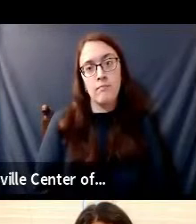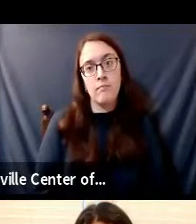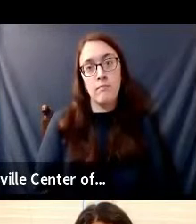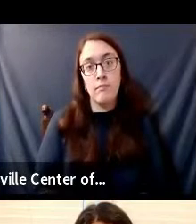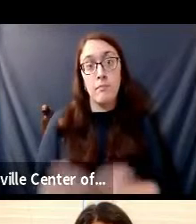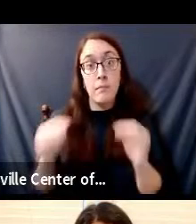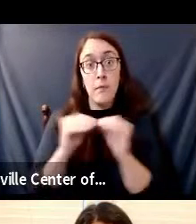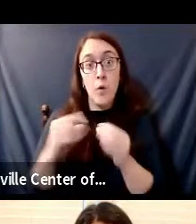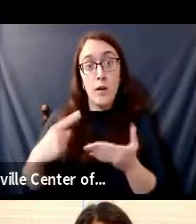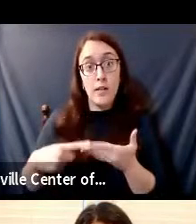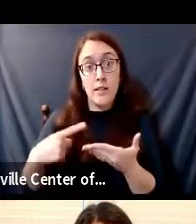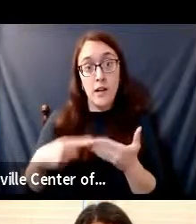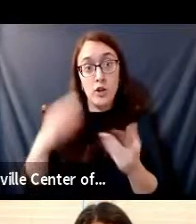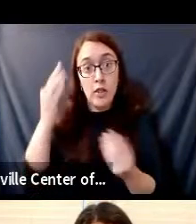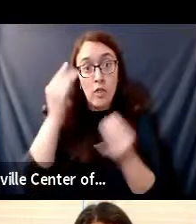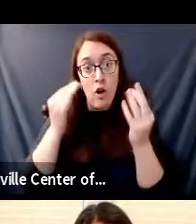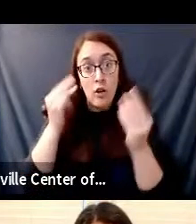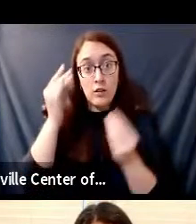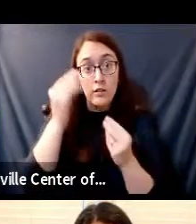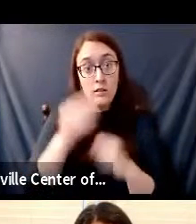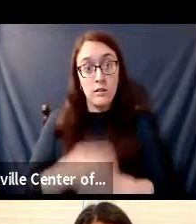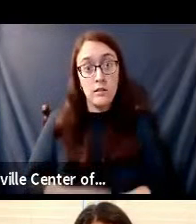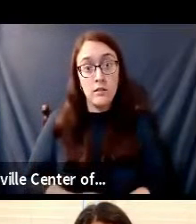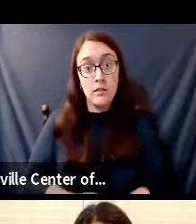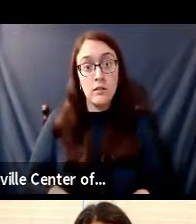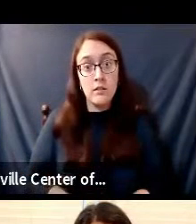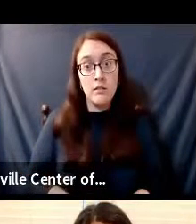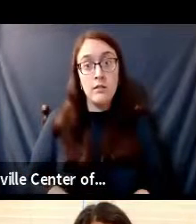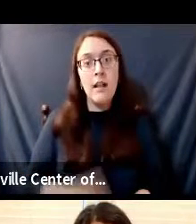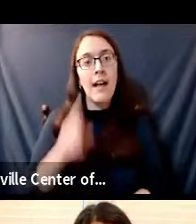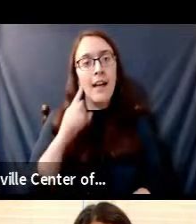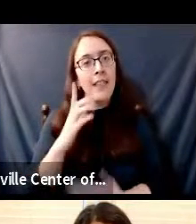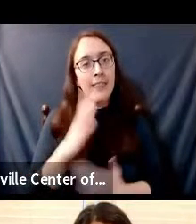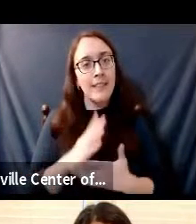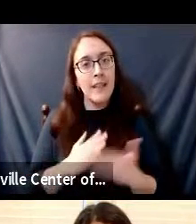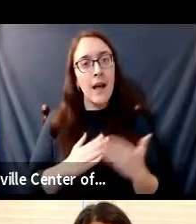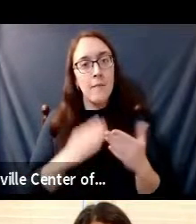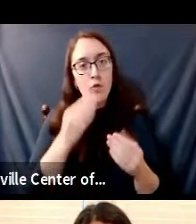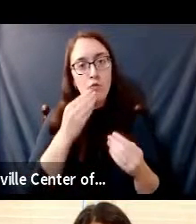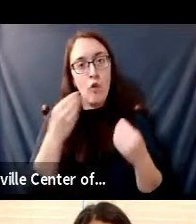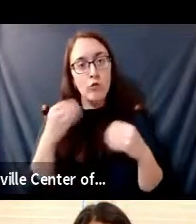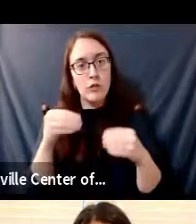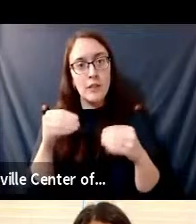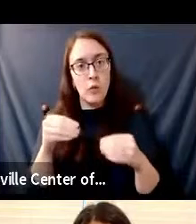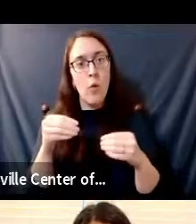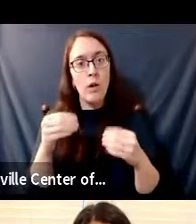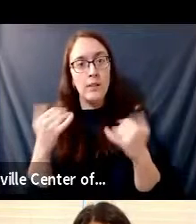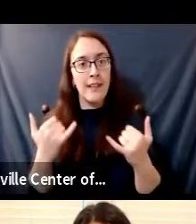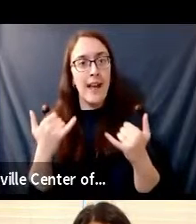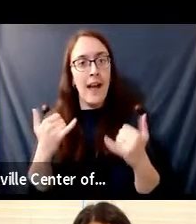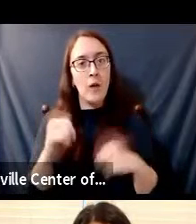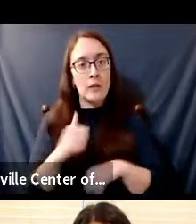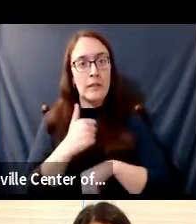Further discussion or thoughts? I think some grocery stores are doing that now, which I think is very helpful.